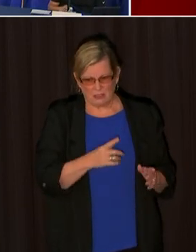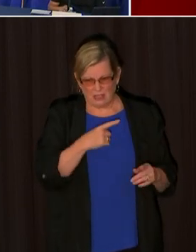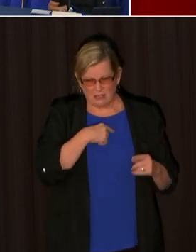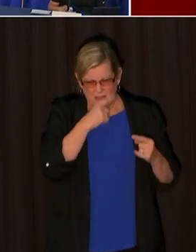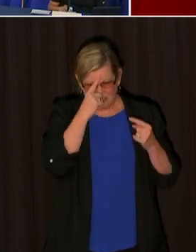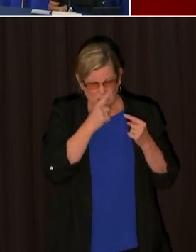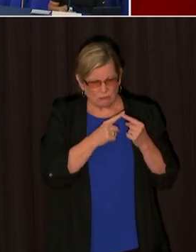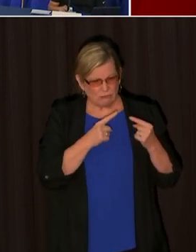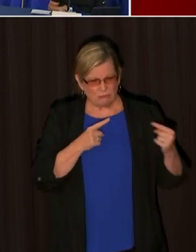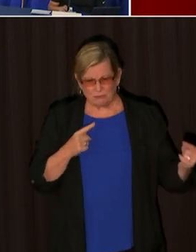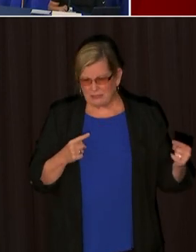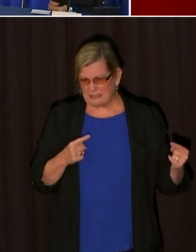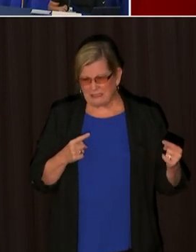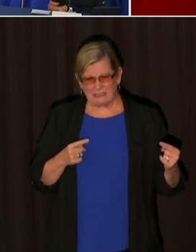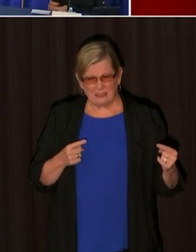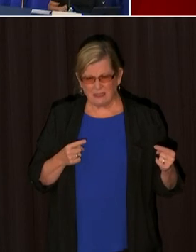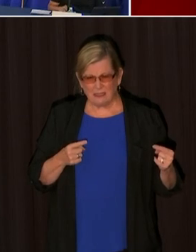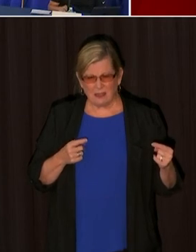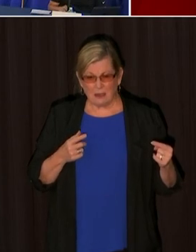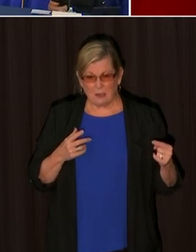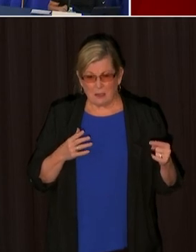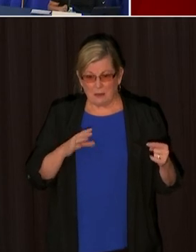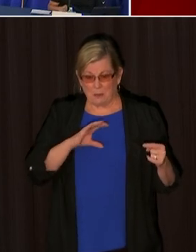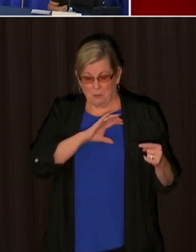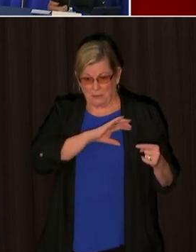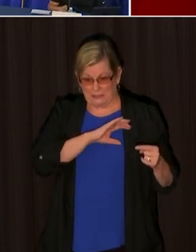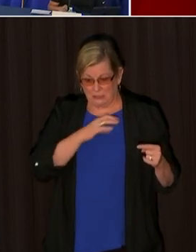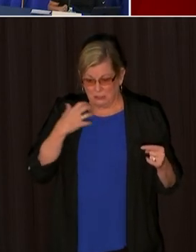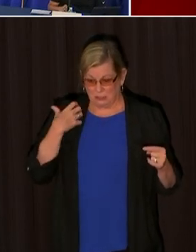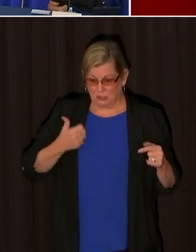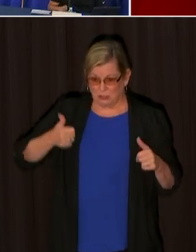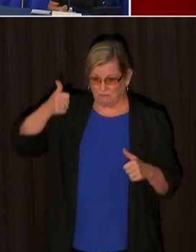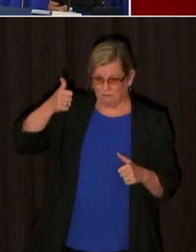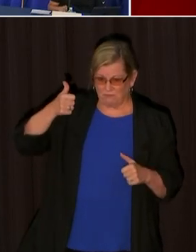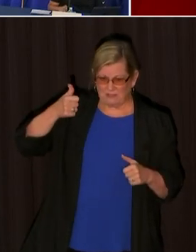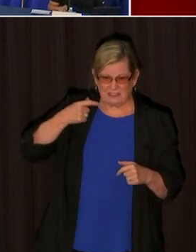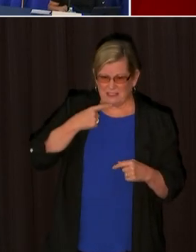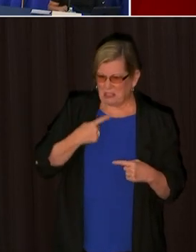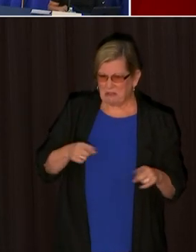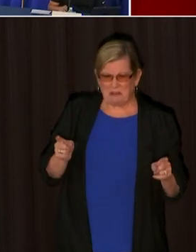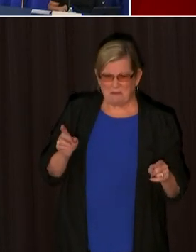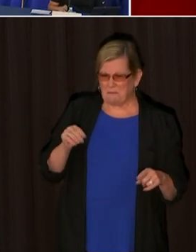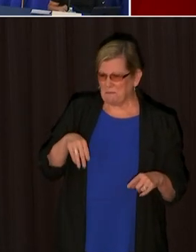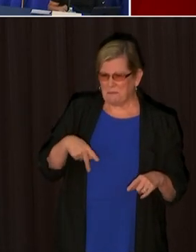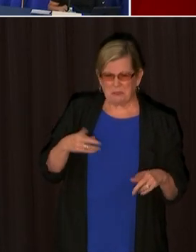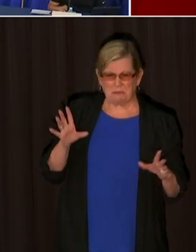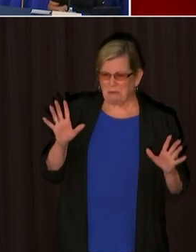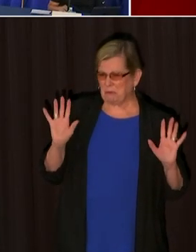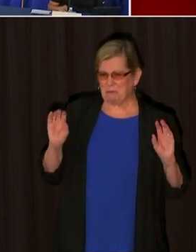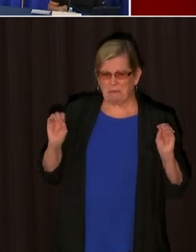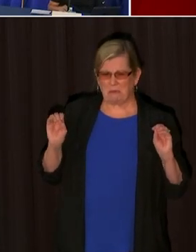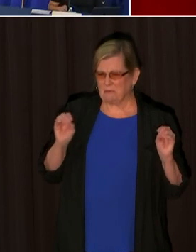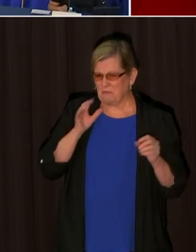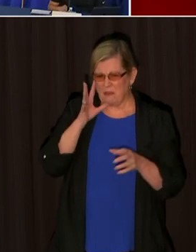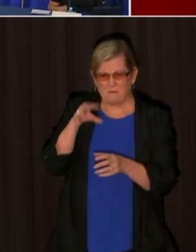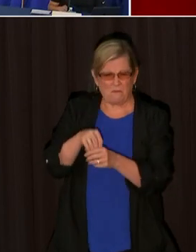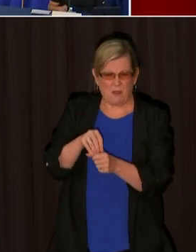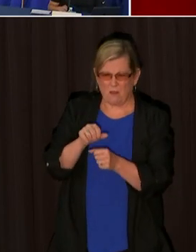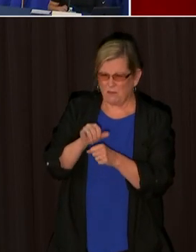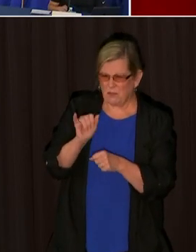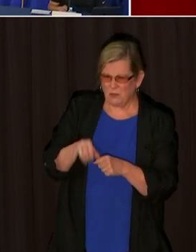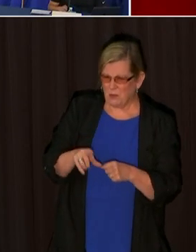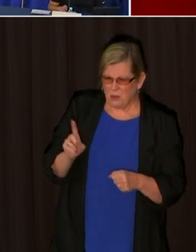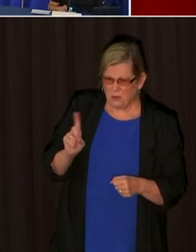St. John's Church, MPD did not participate in that move, did not deploy munitions. Where was the video